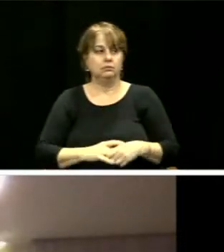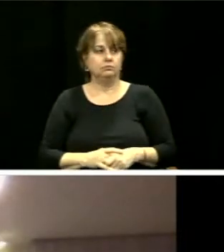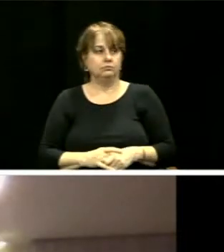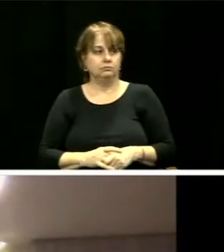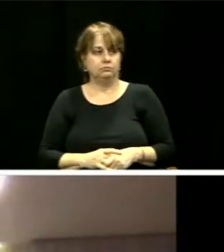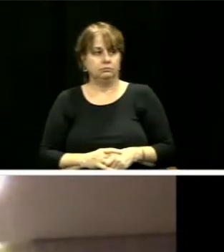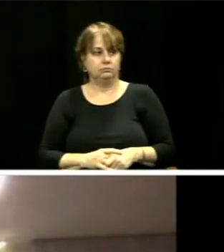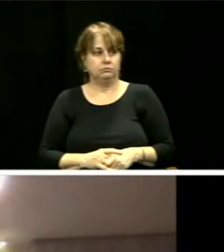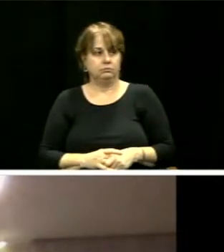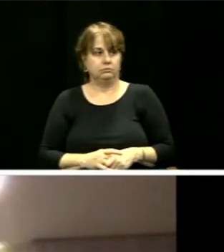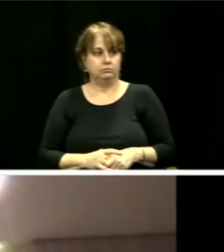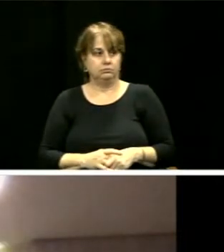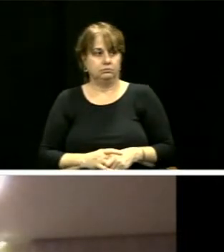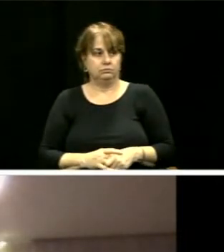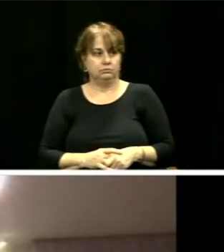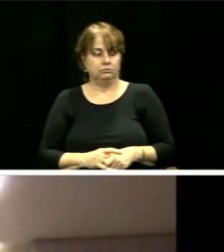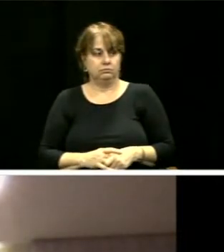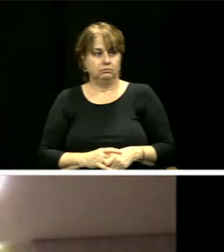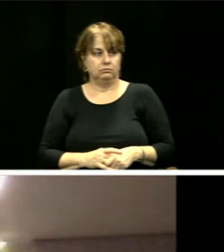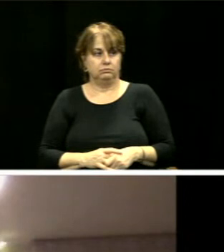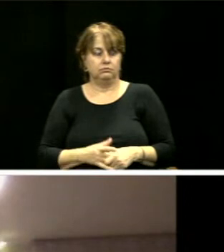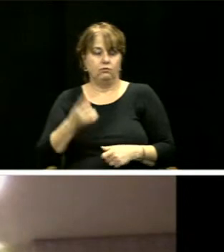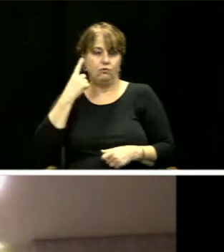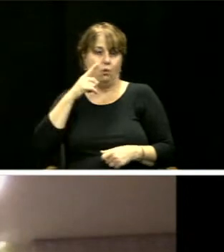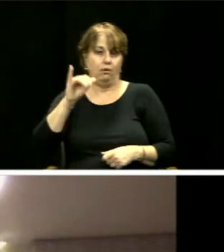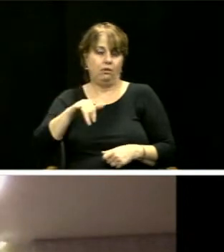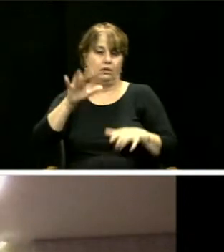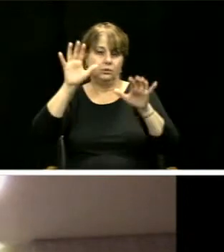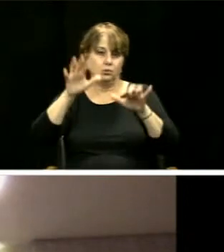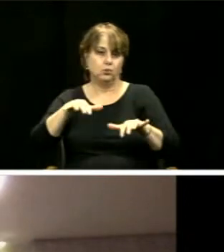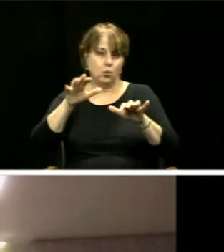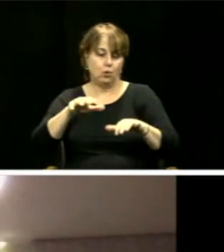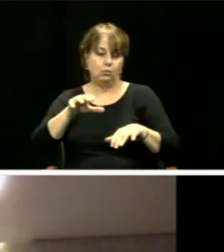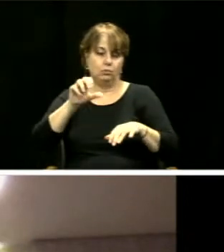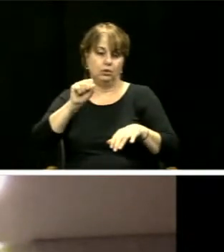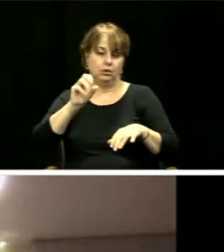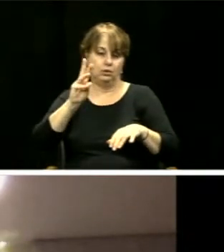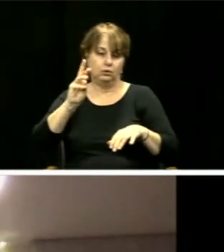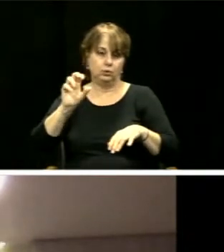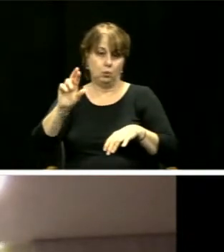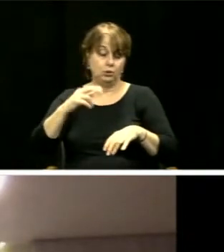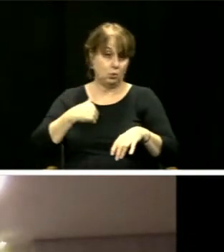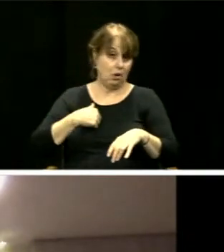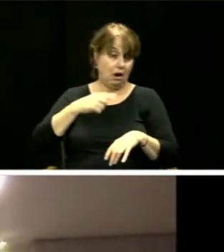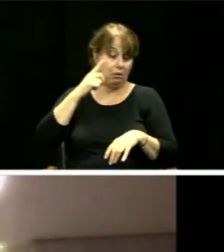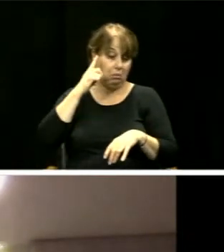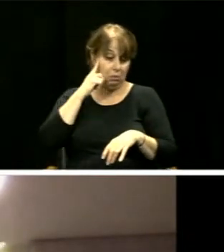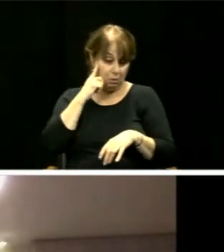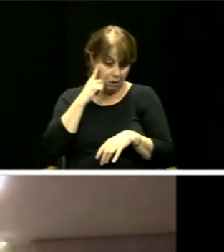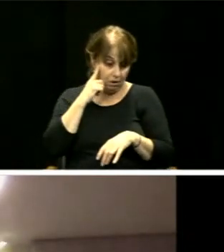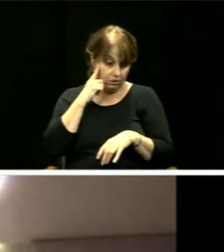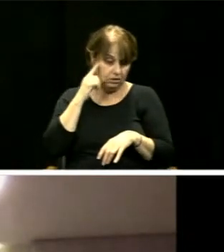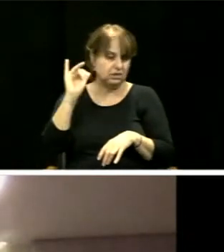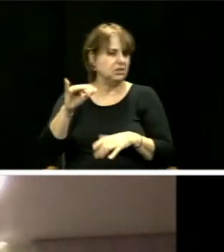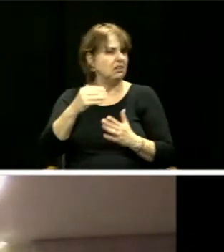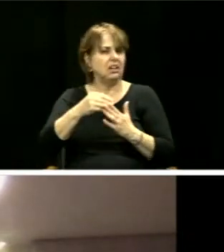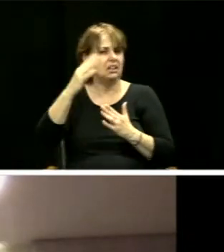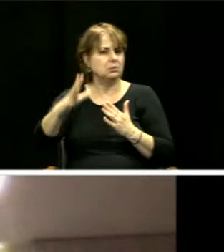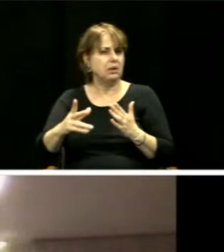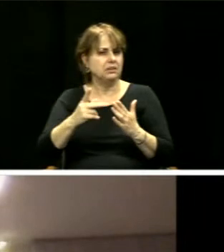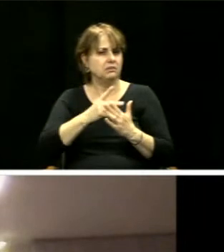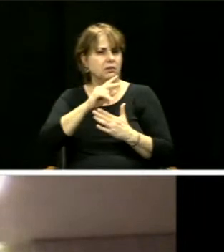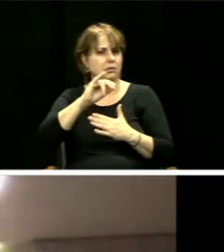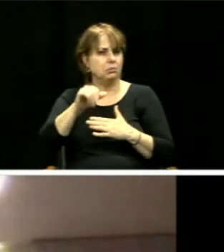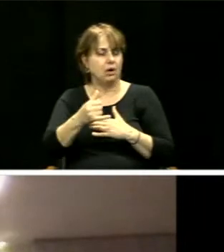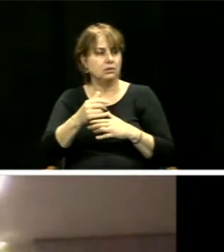a lateral that would go into the storm sewer. So, and I was under the impression that it's not even that expensive a project, and